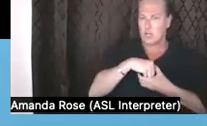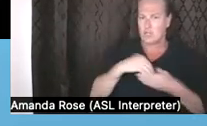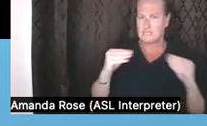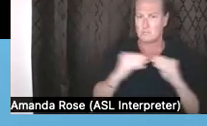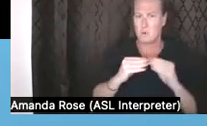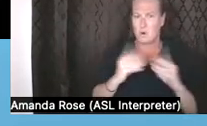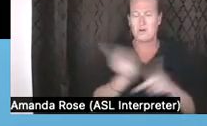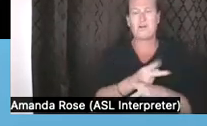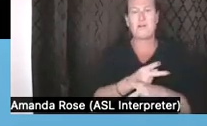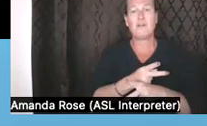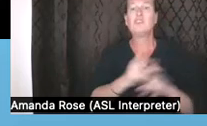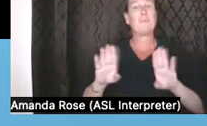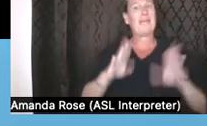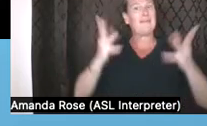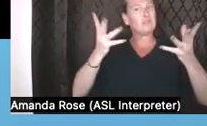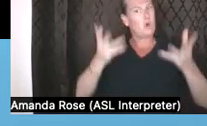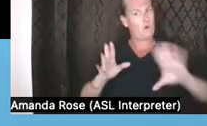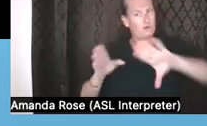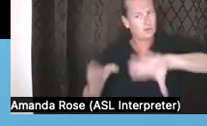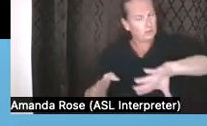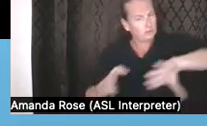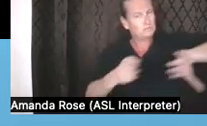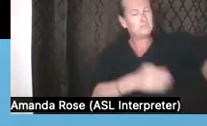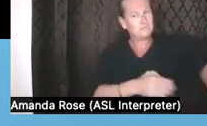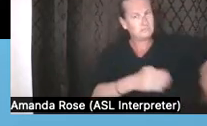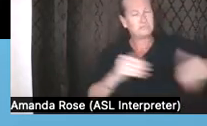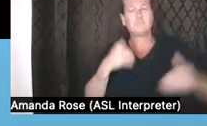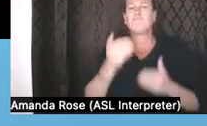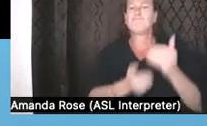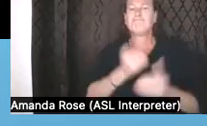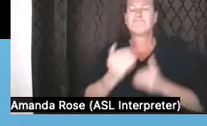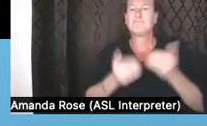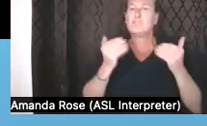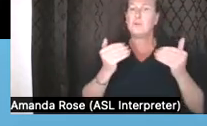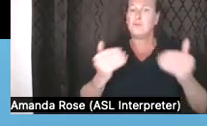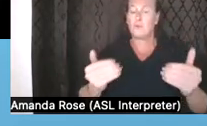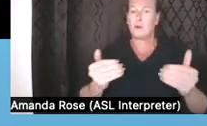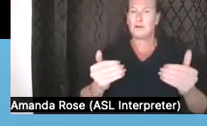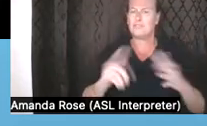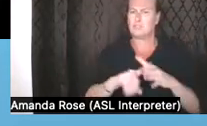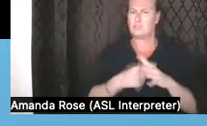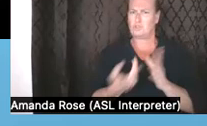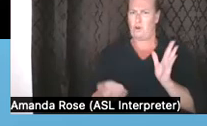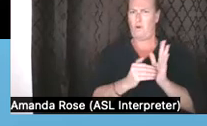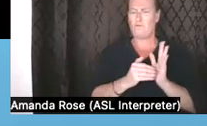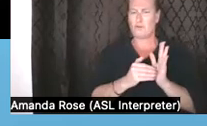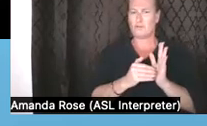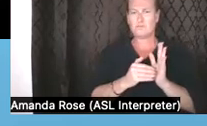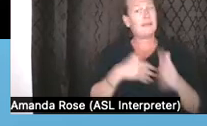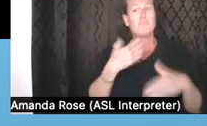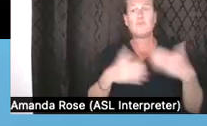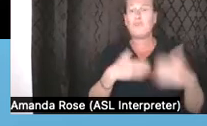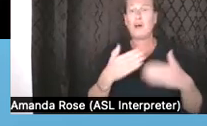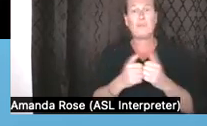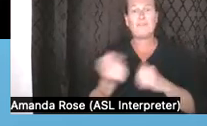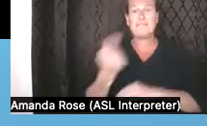is over, we're moving on to the next thing. We're just going to continue to move forward and reset and move on with our day. I like that you